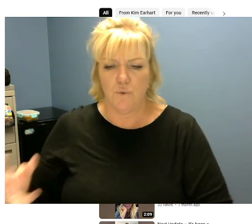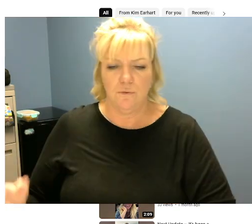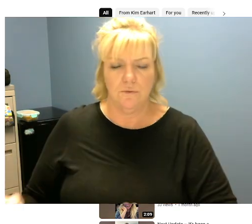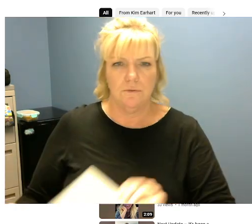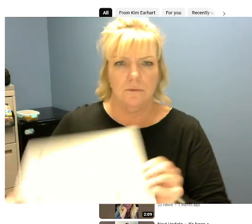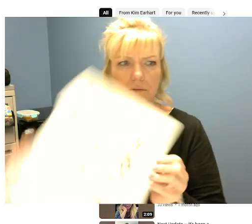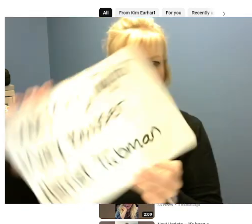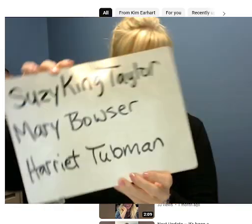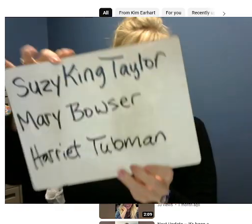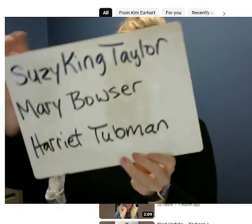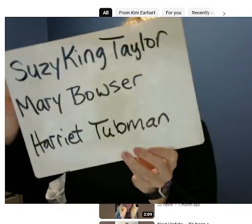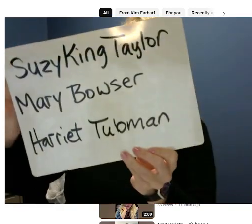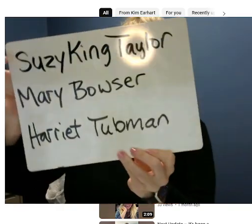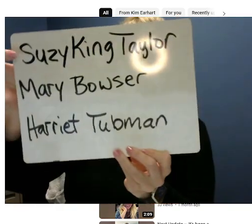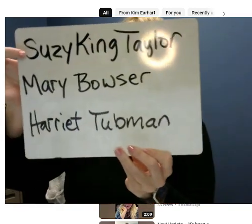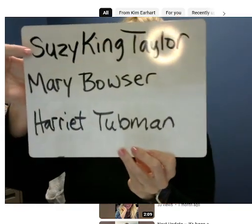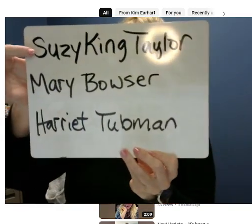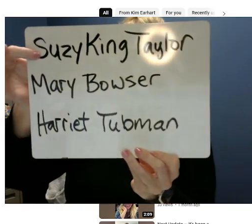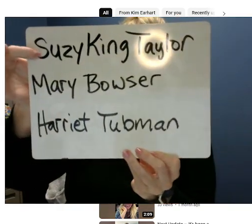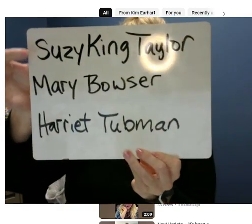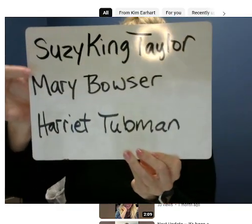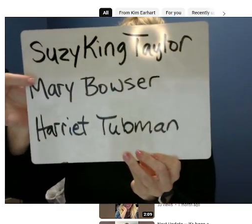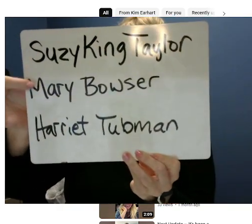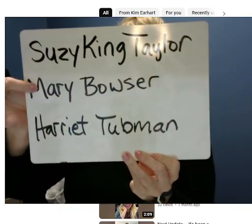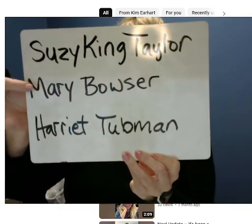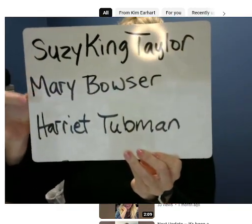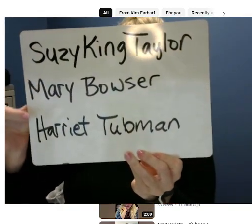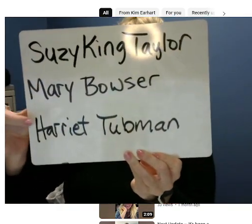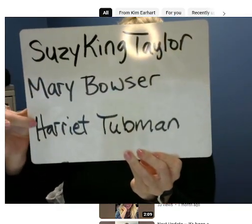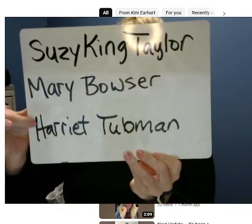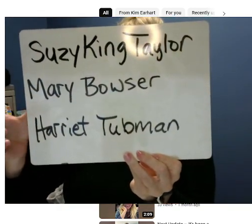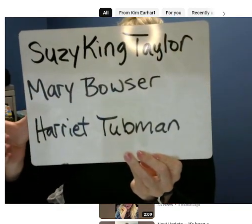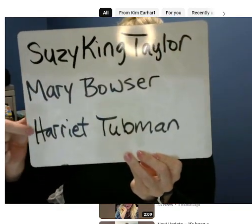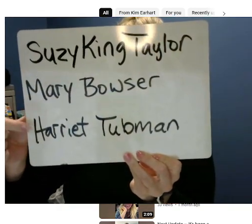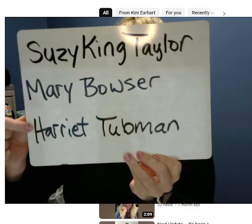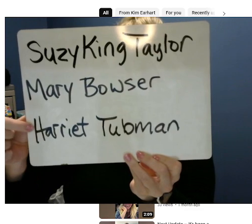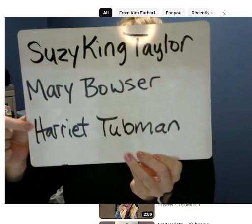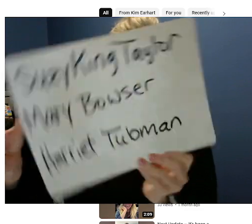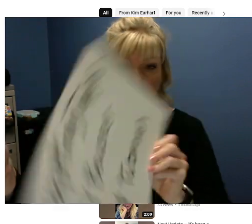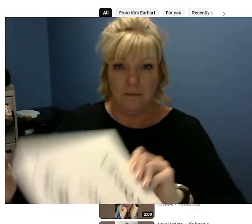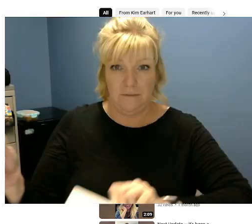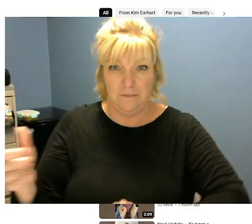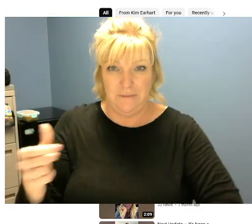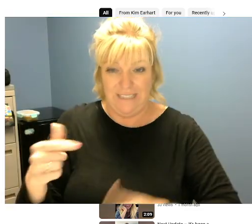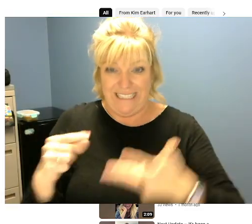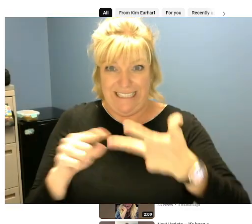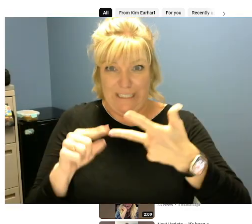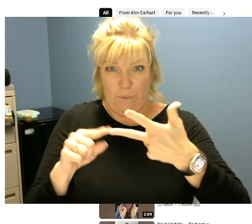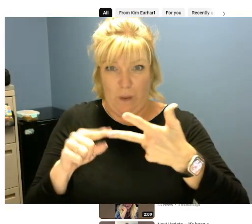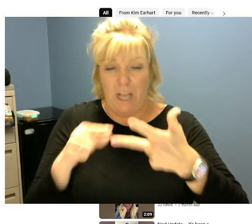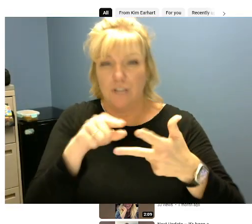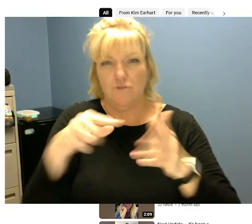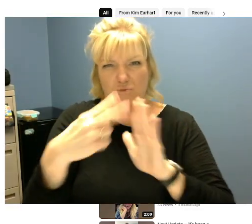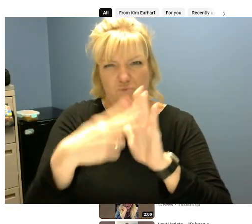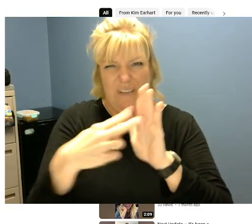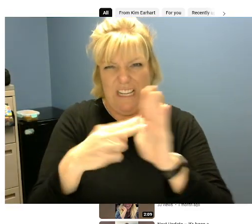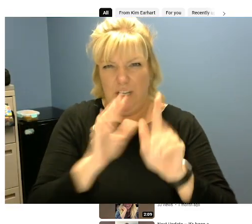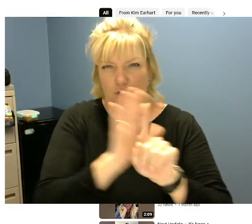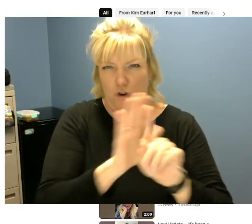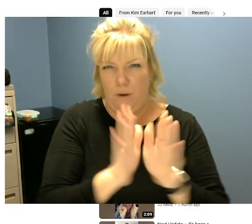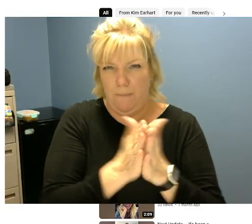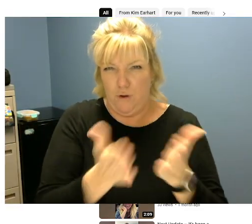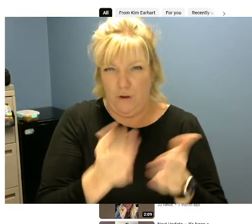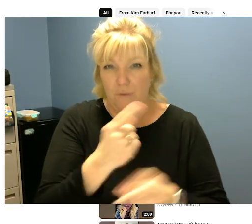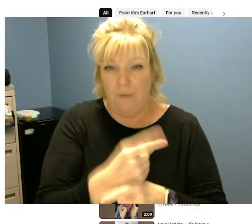Taylor, Mary Bowser, and of course you're reading Harriet Tubman. But I need to connect some of what's there at the